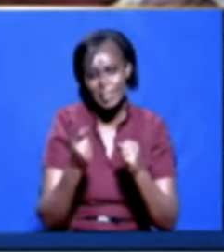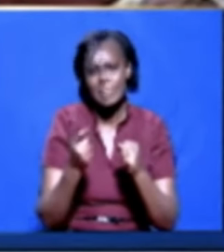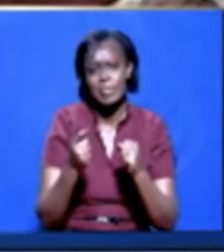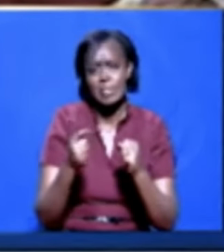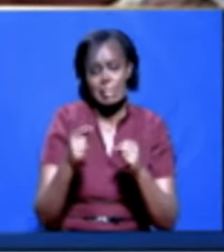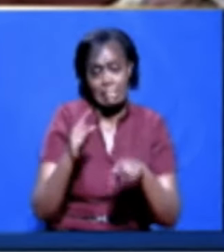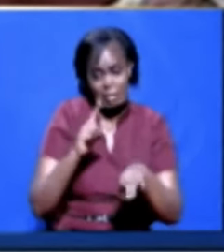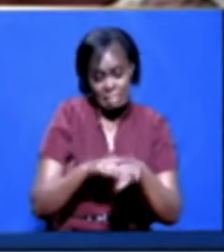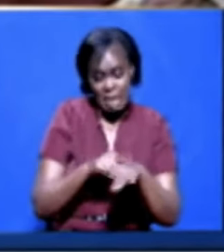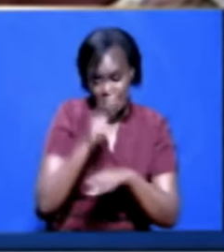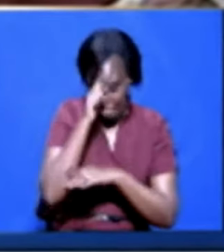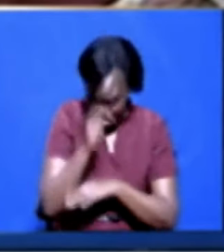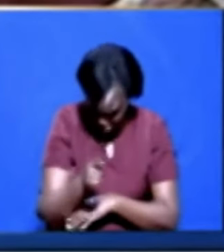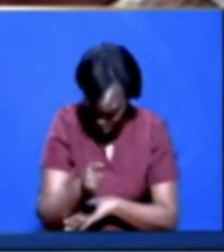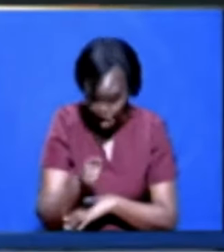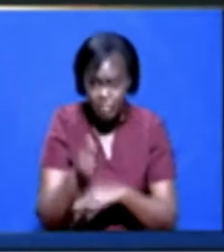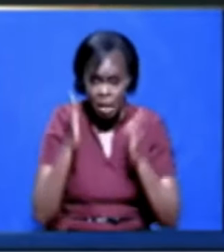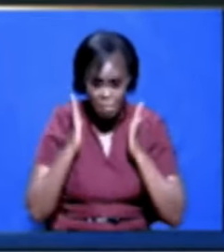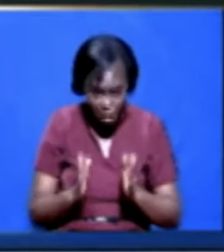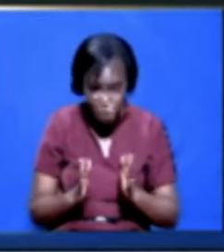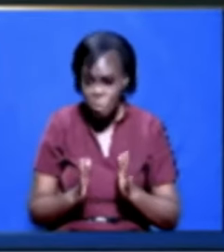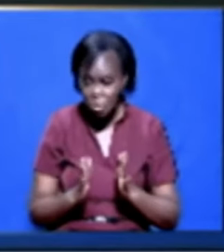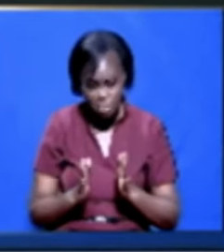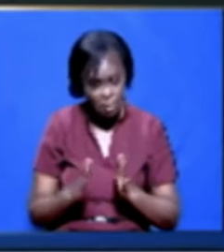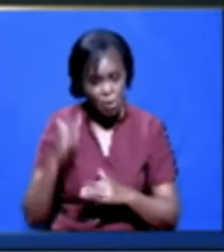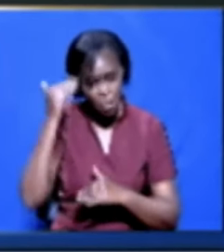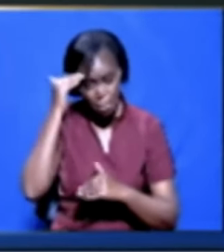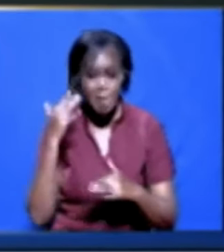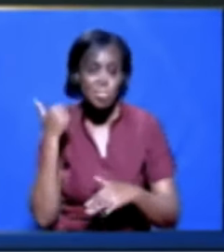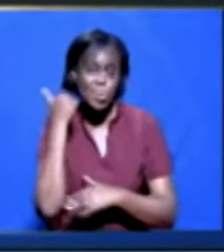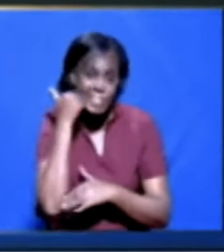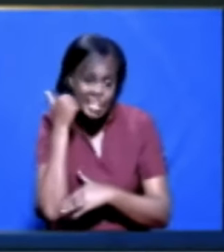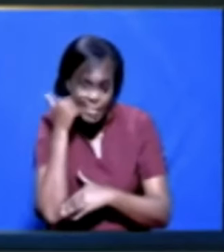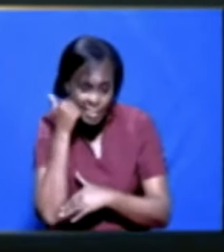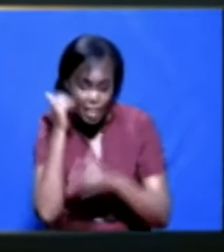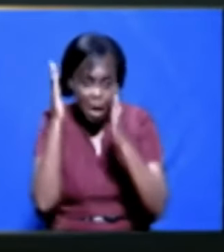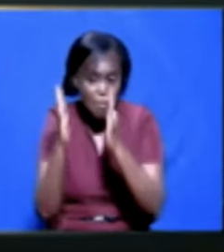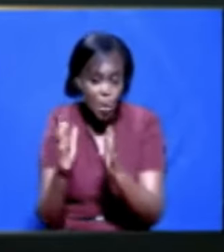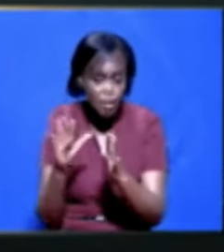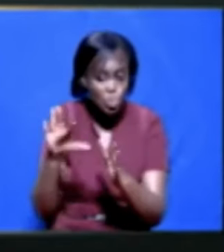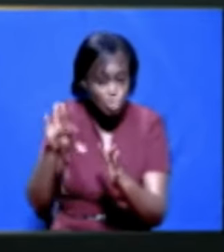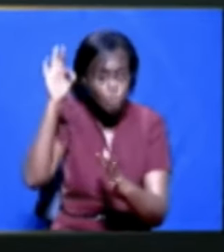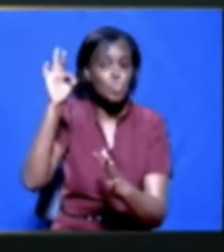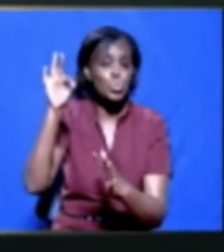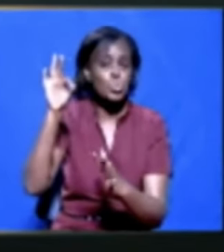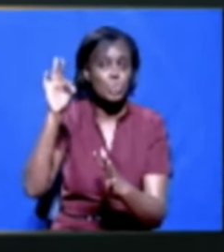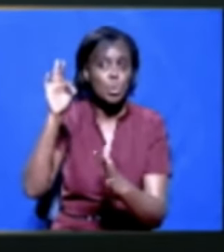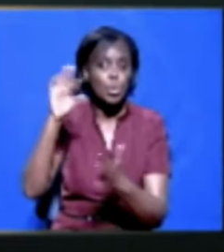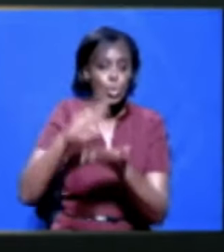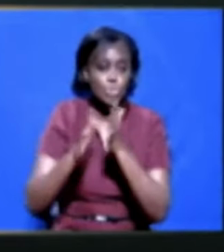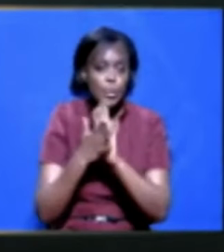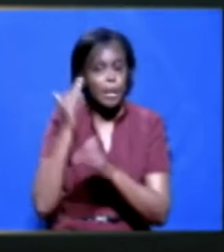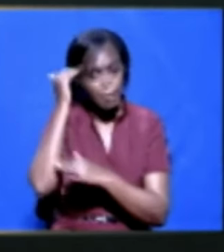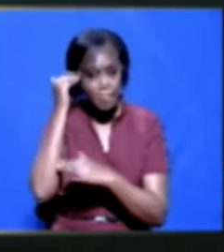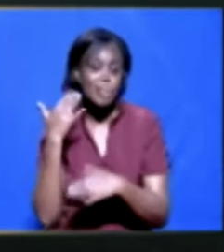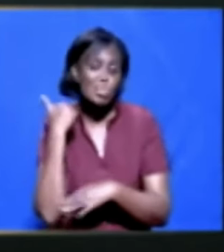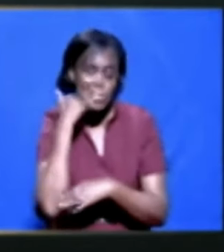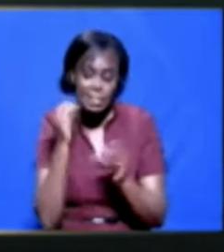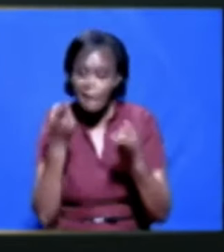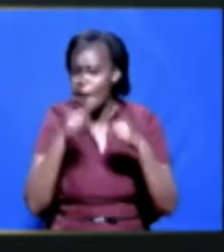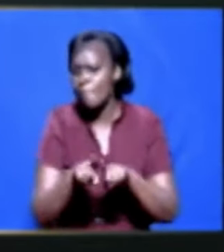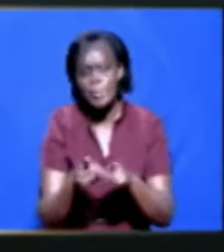with respect arises that the person did not choose to be mentally ill. It just